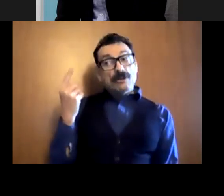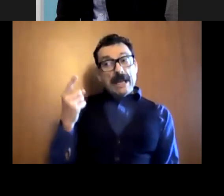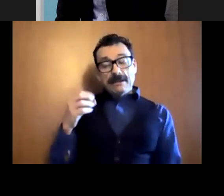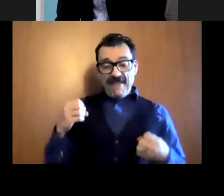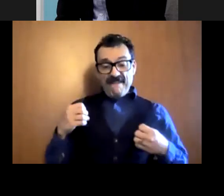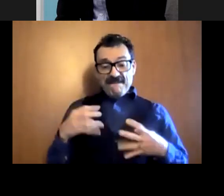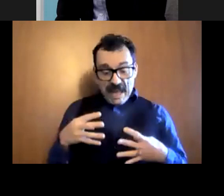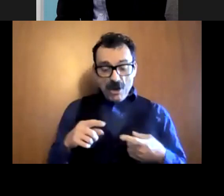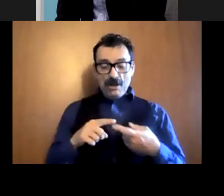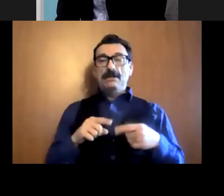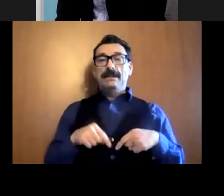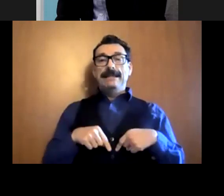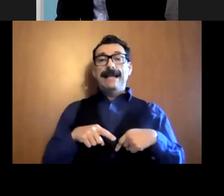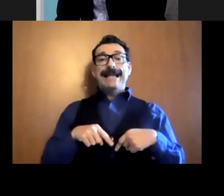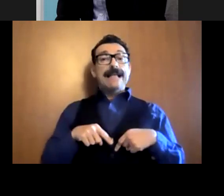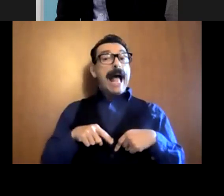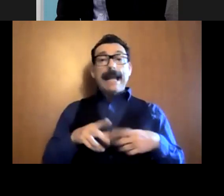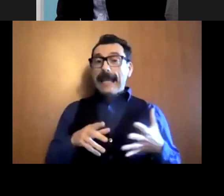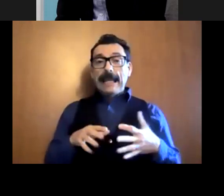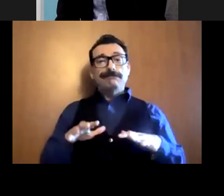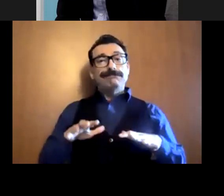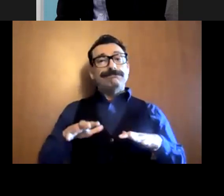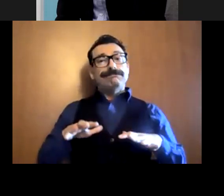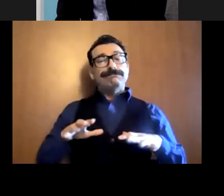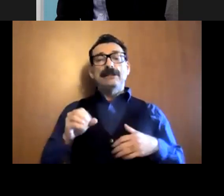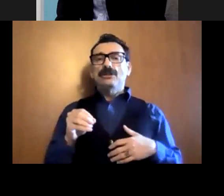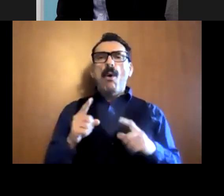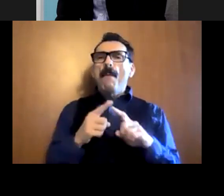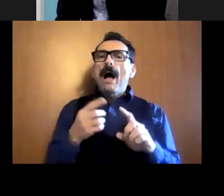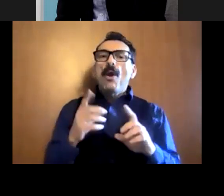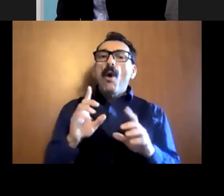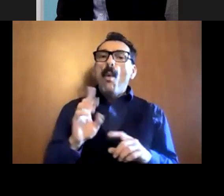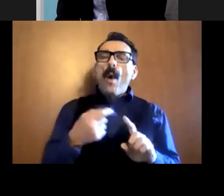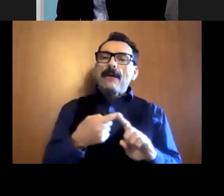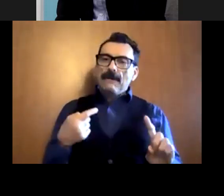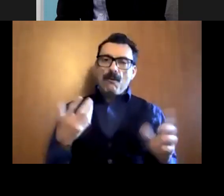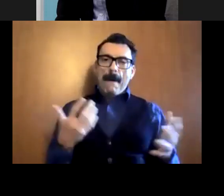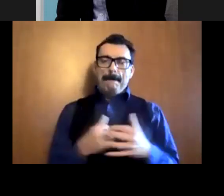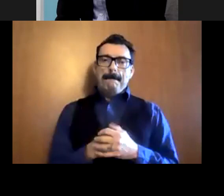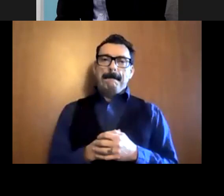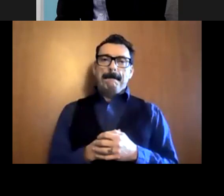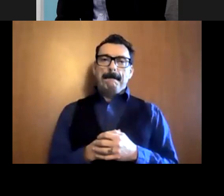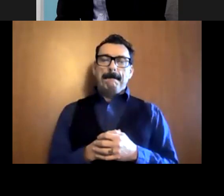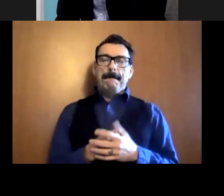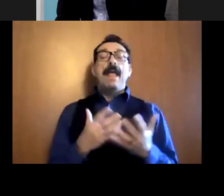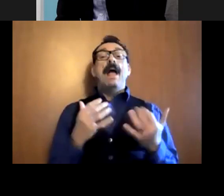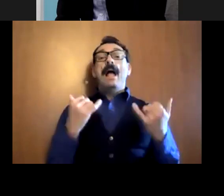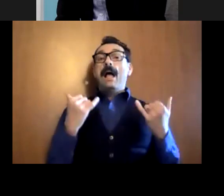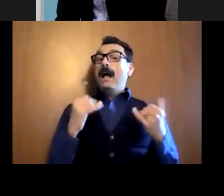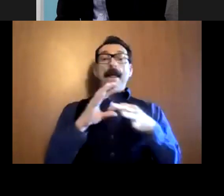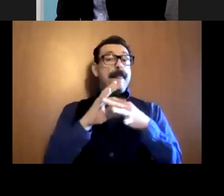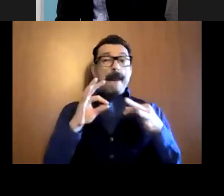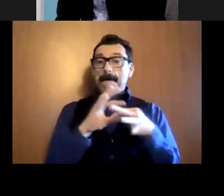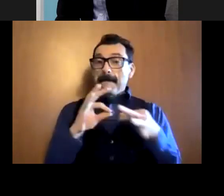the anxiety, but we also have to understand where is that coming from. And so the message has to be,